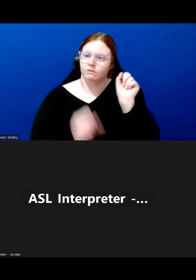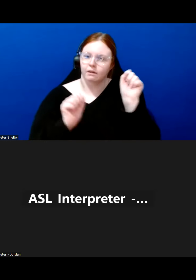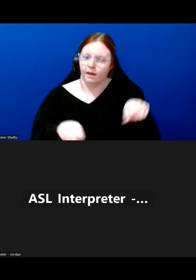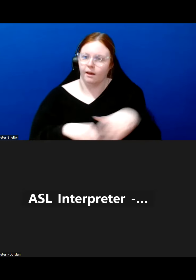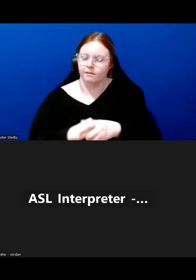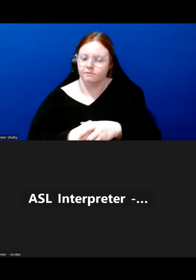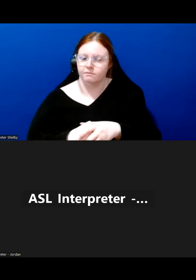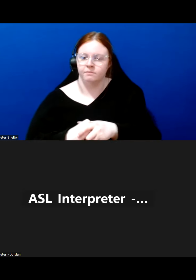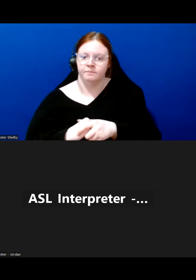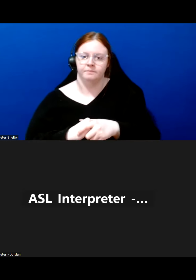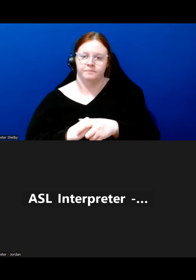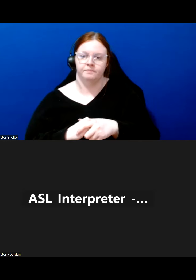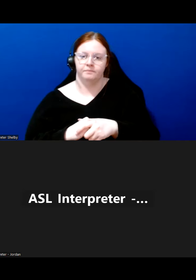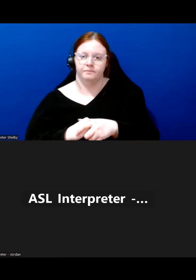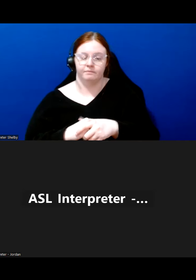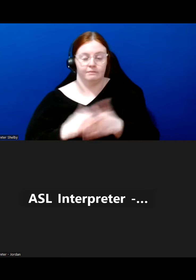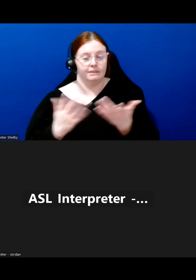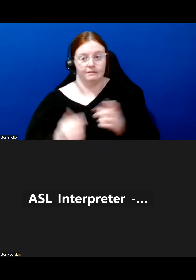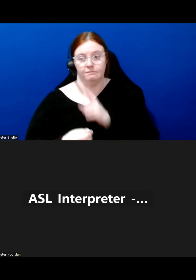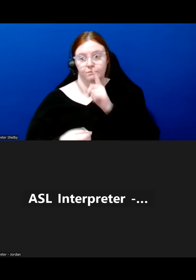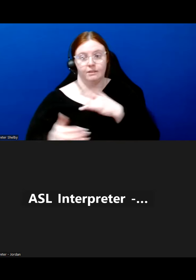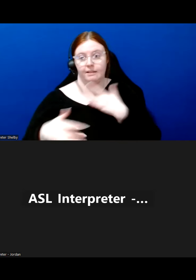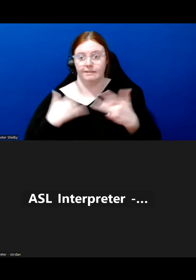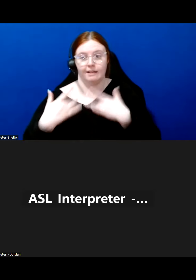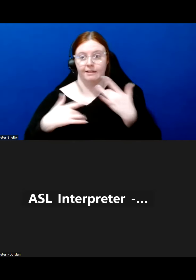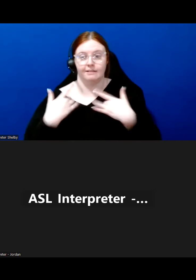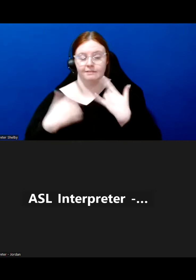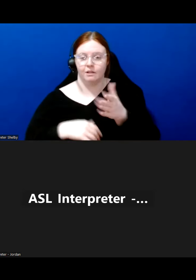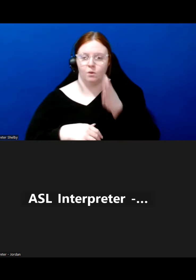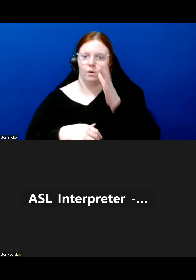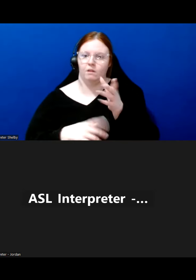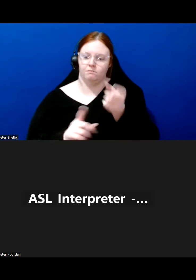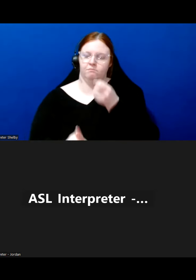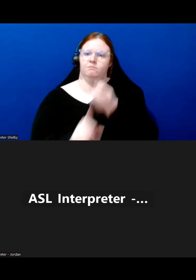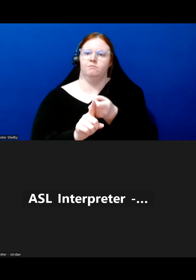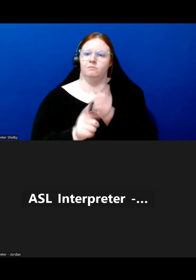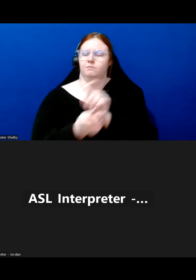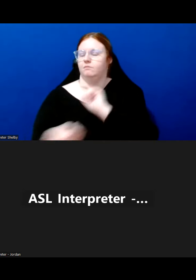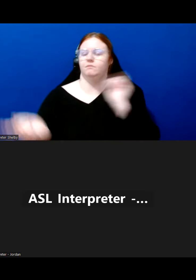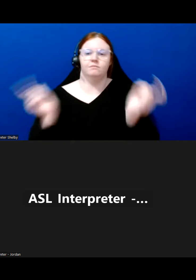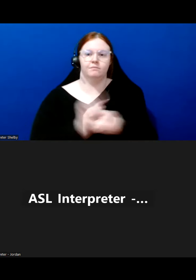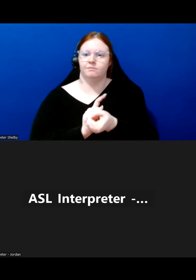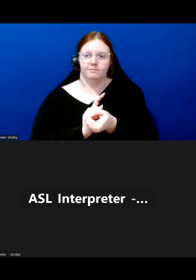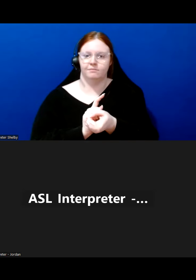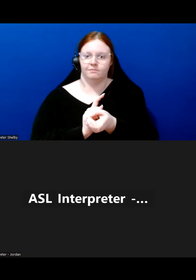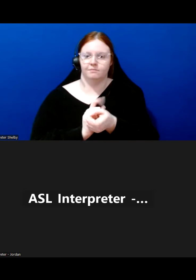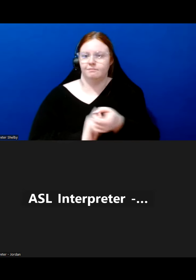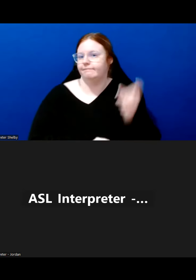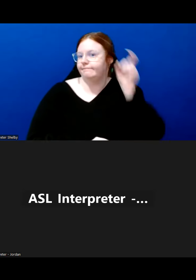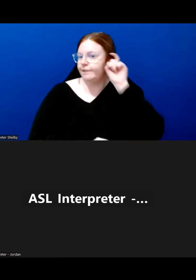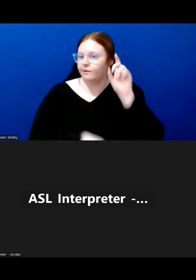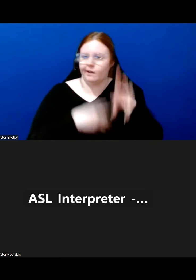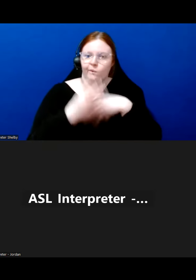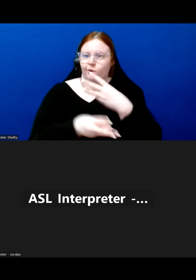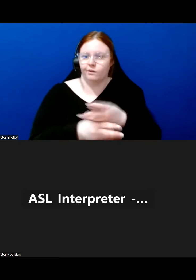that. Yeah. And it's really exciting. It's going to really change how people hear and interact